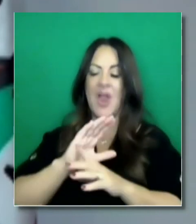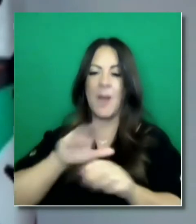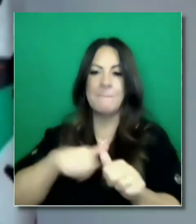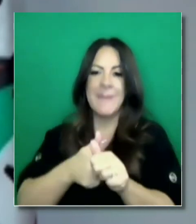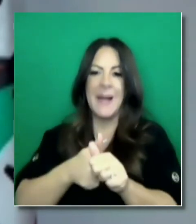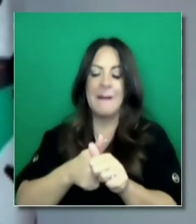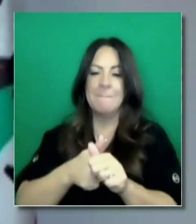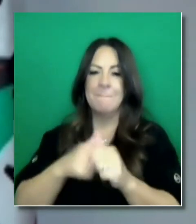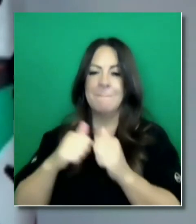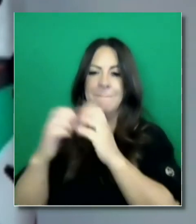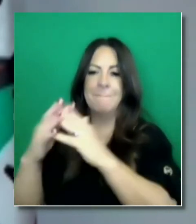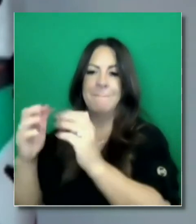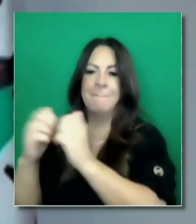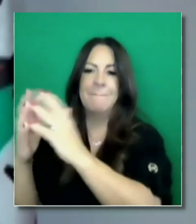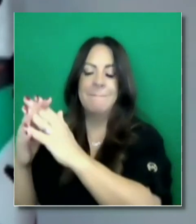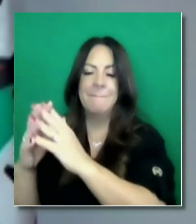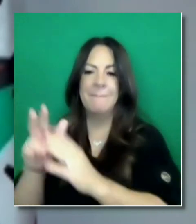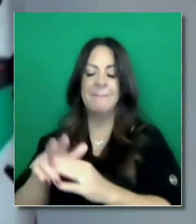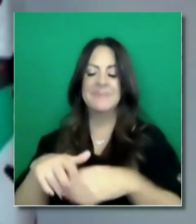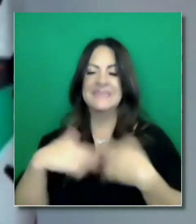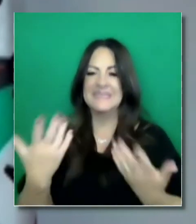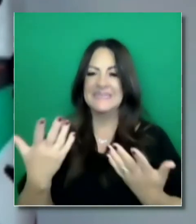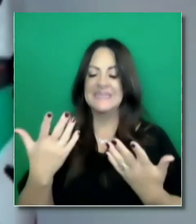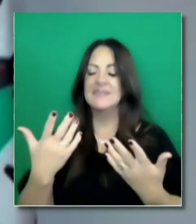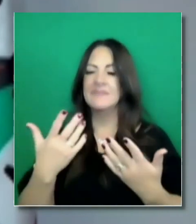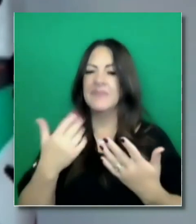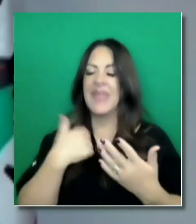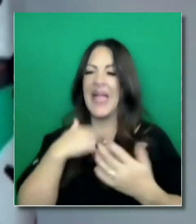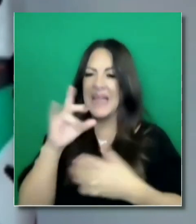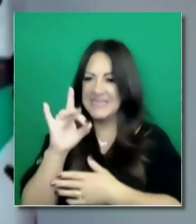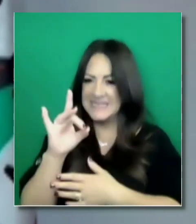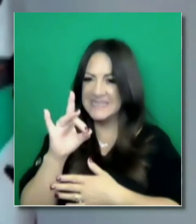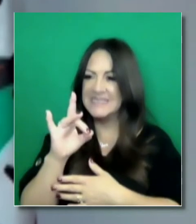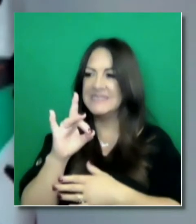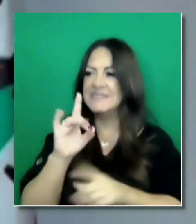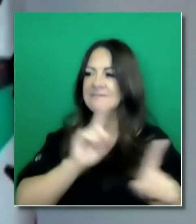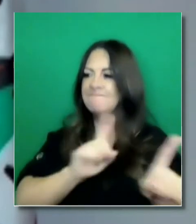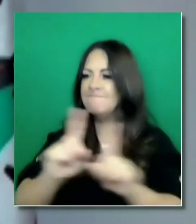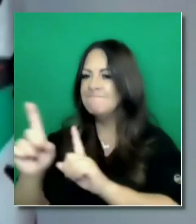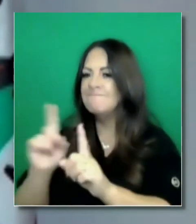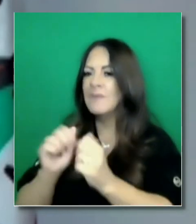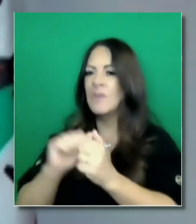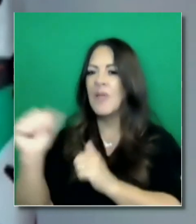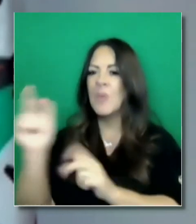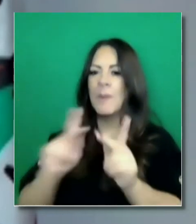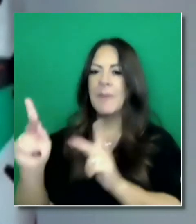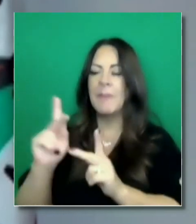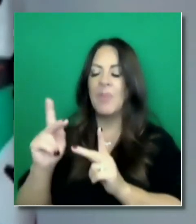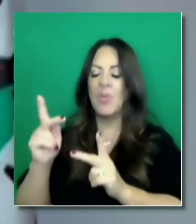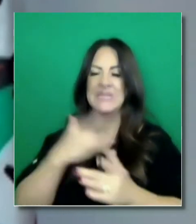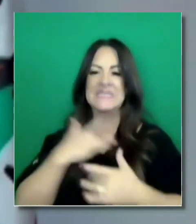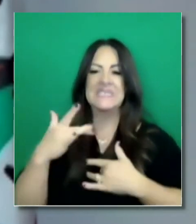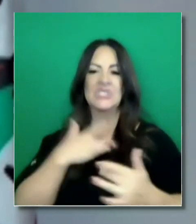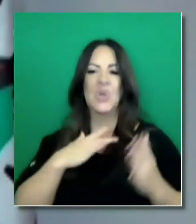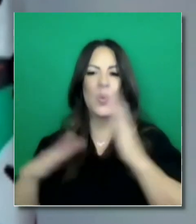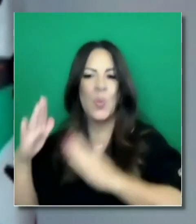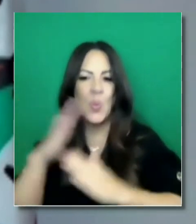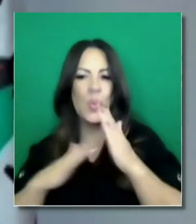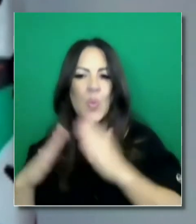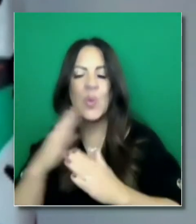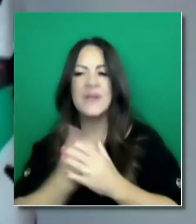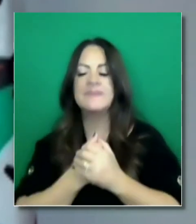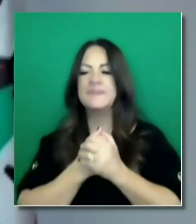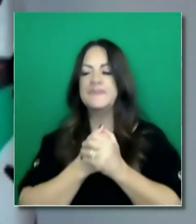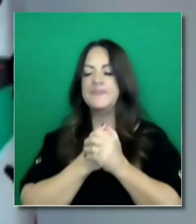worried. We've seen that in their behavior. It's both the regional stay-at-home order's impact, but also impact from the fact that I